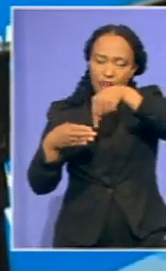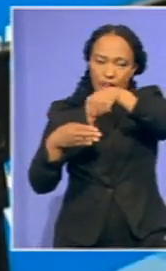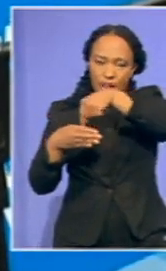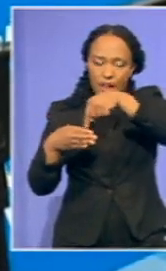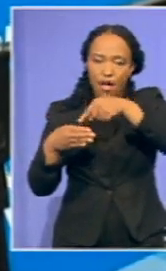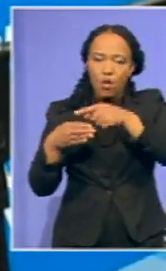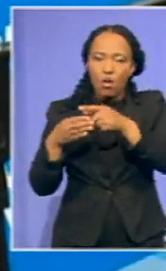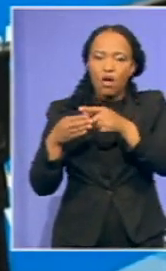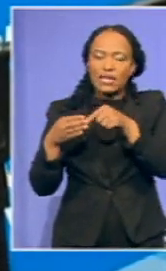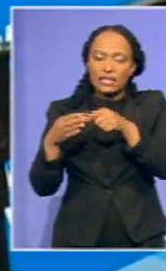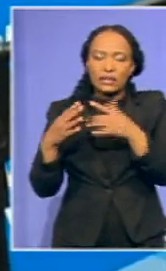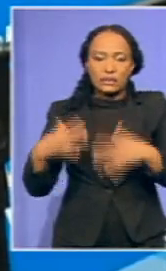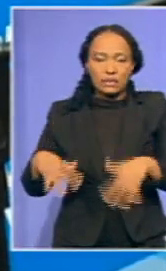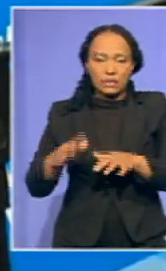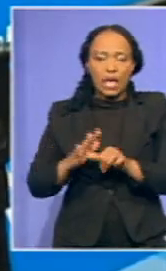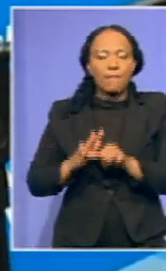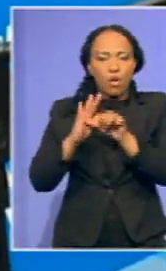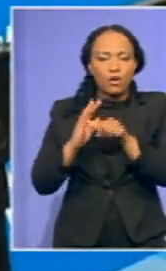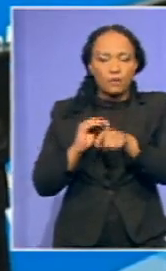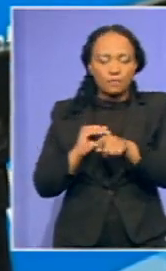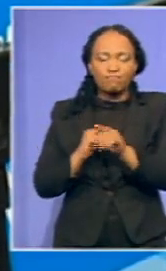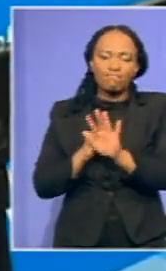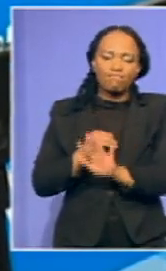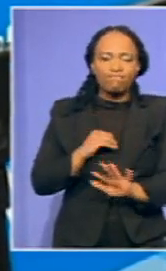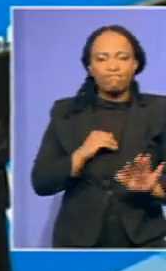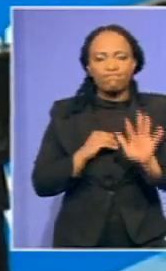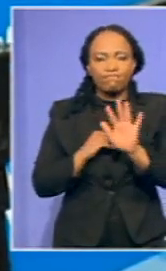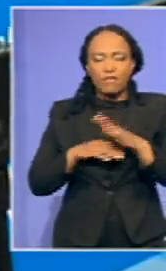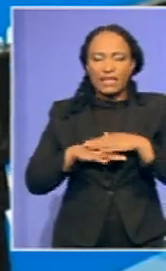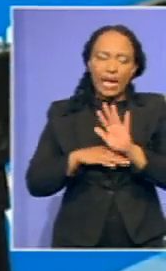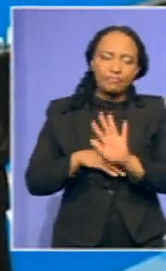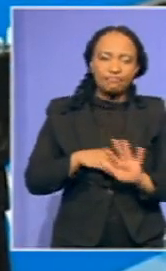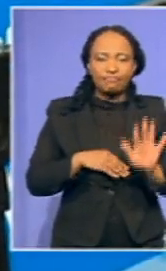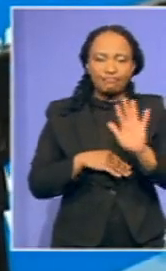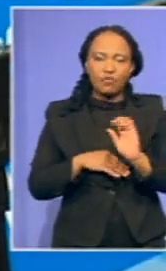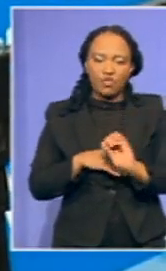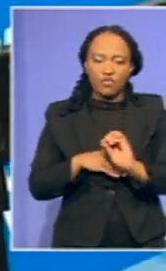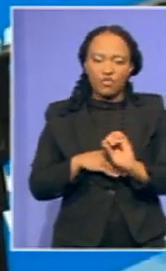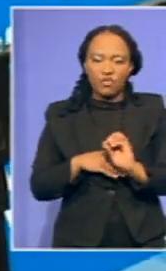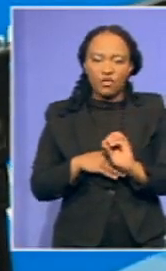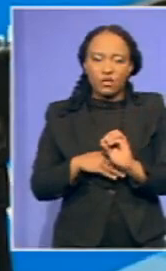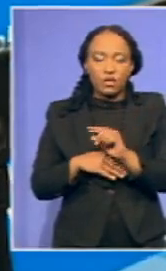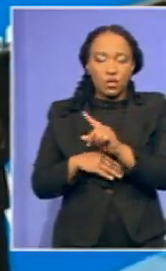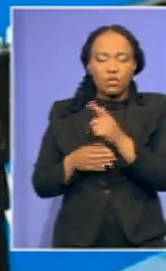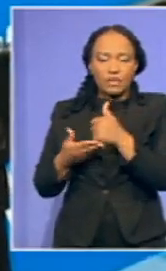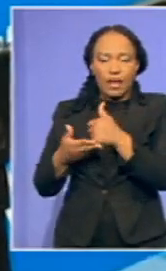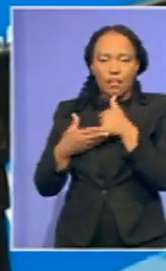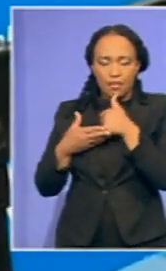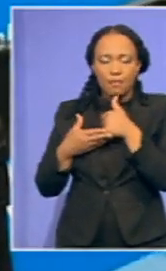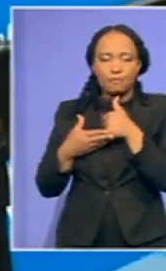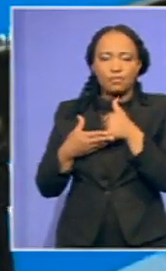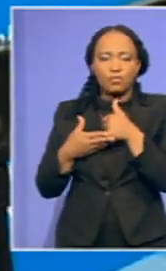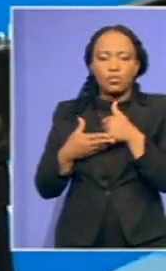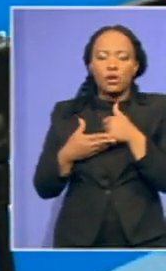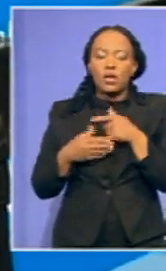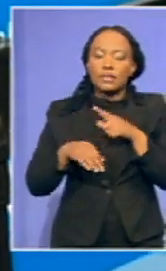is imported. And we do have an estimate, but if you can assist in ensuring that when we share to